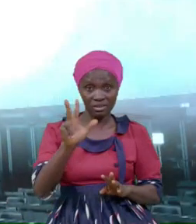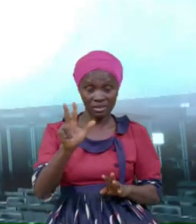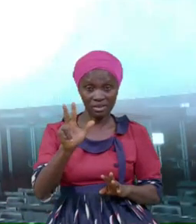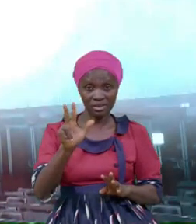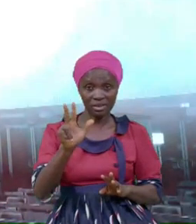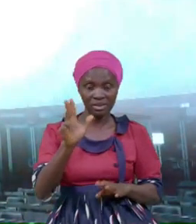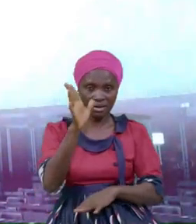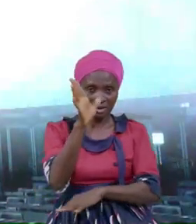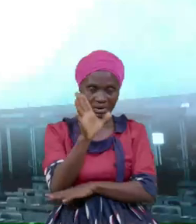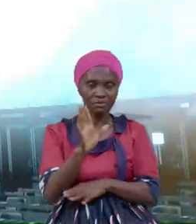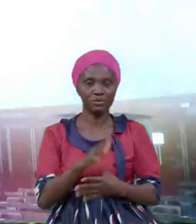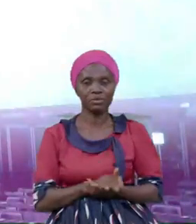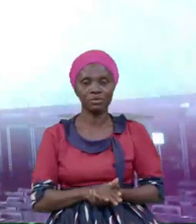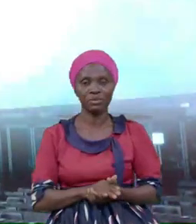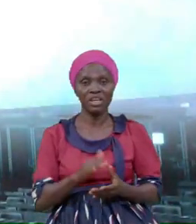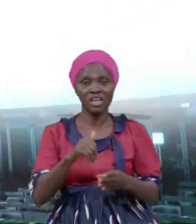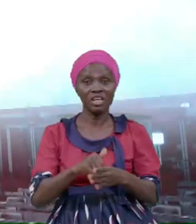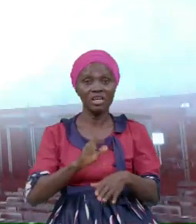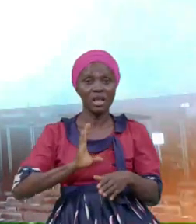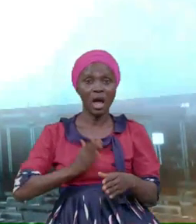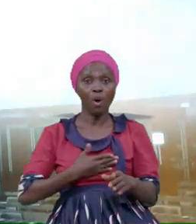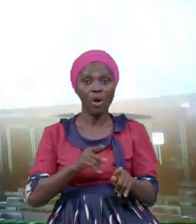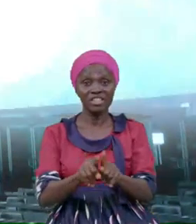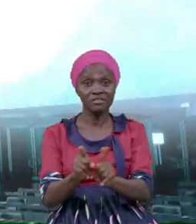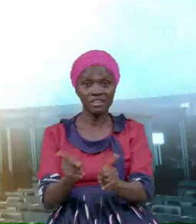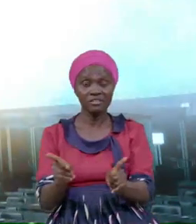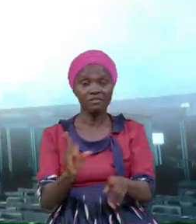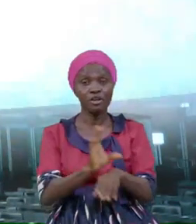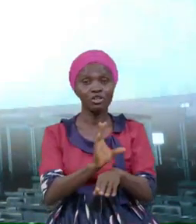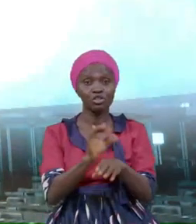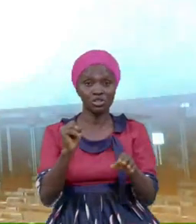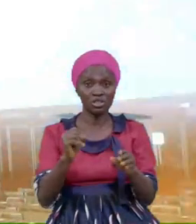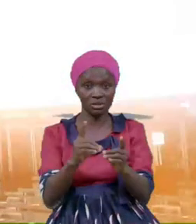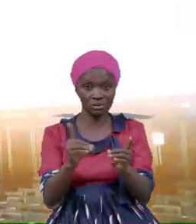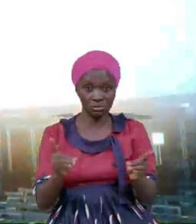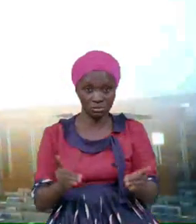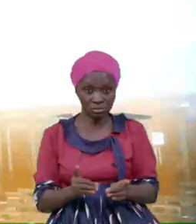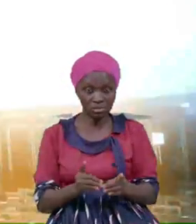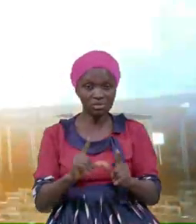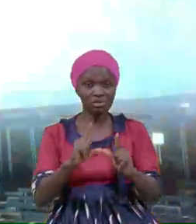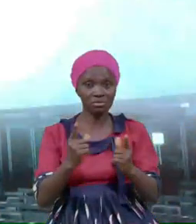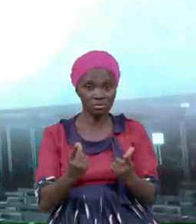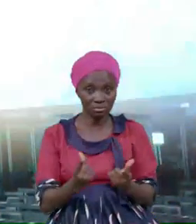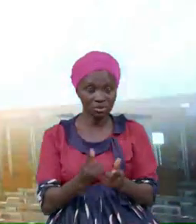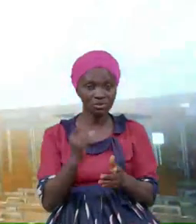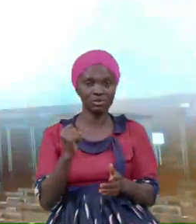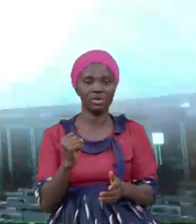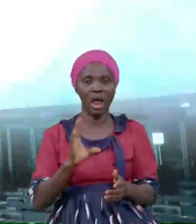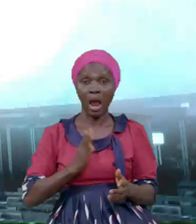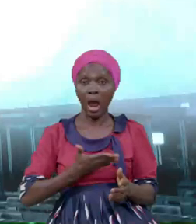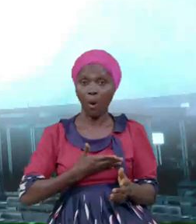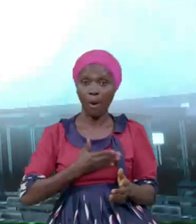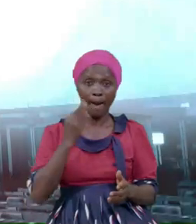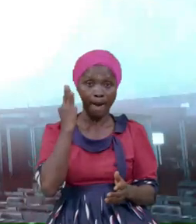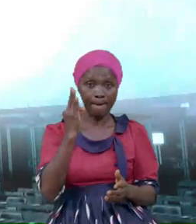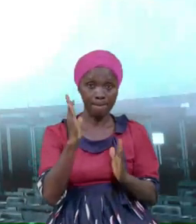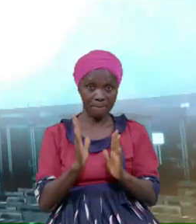about this will be sent to you. Our pastor will be delighted to have you join this special